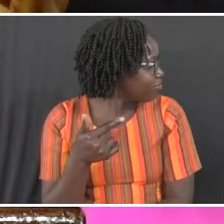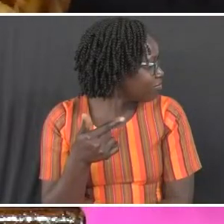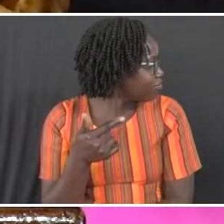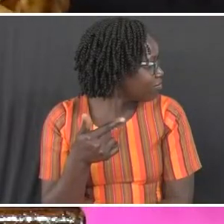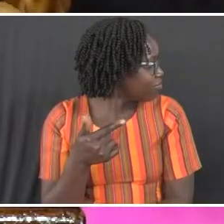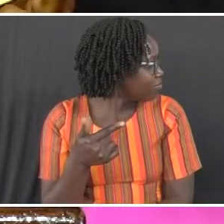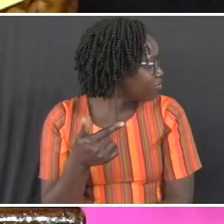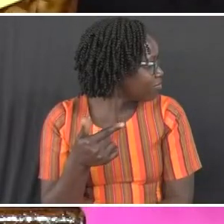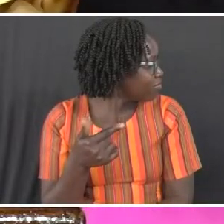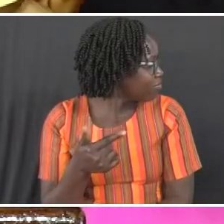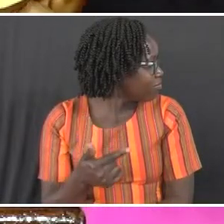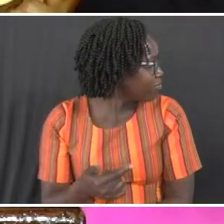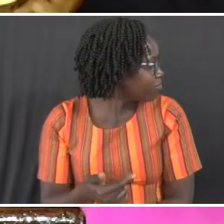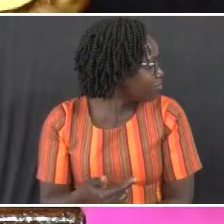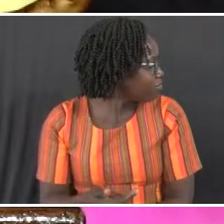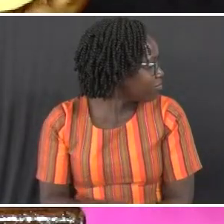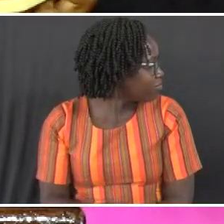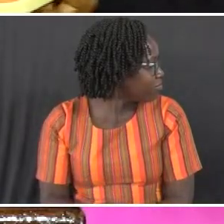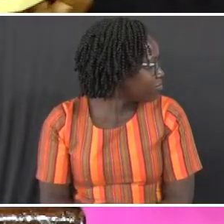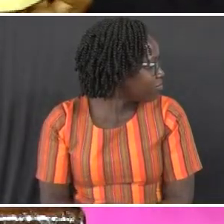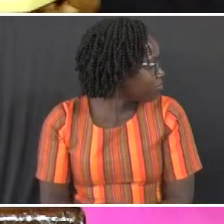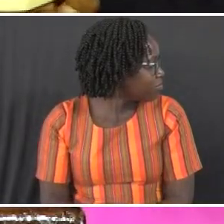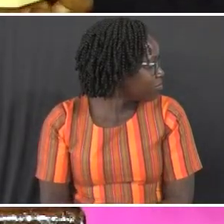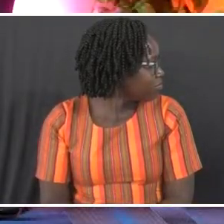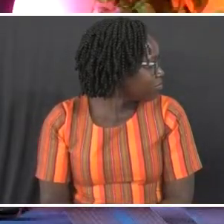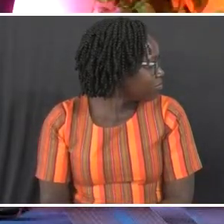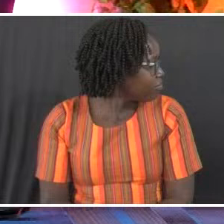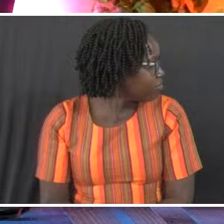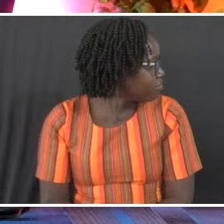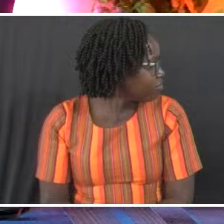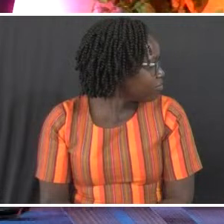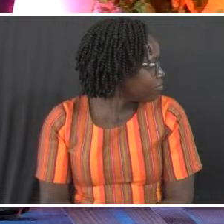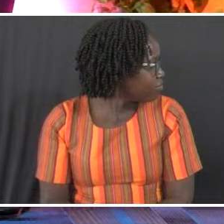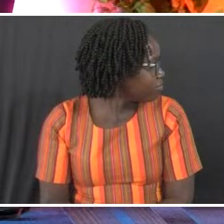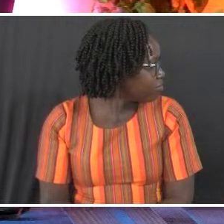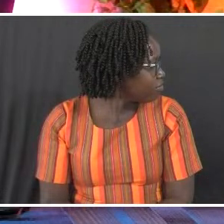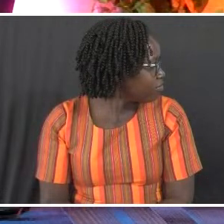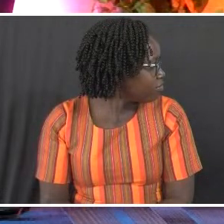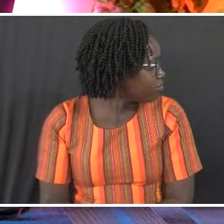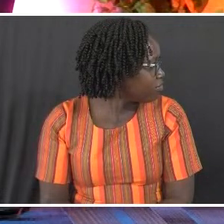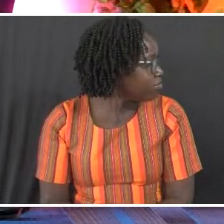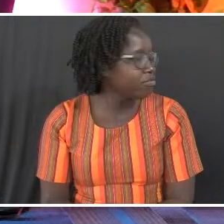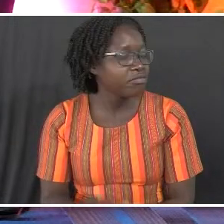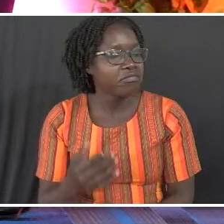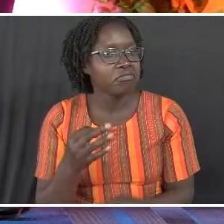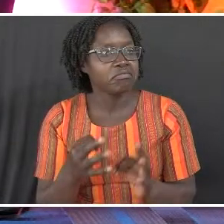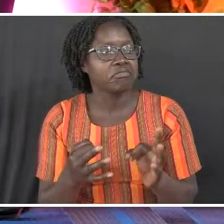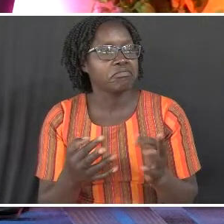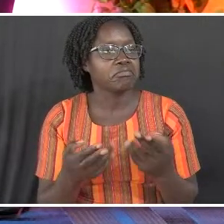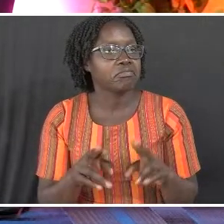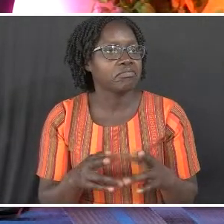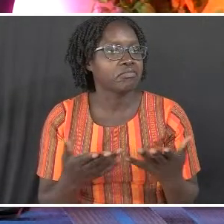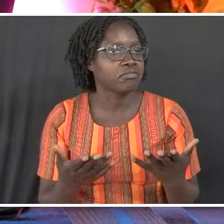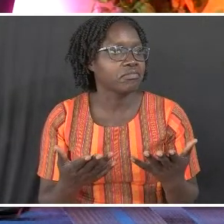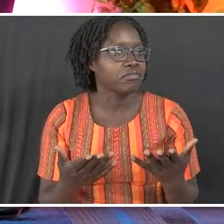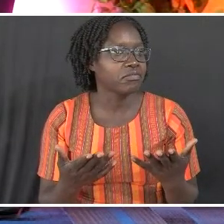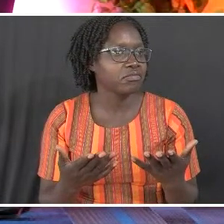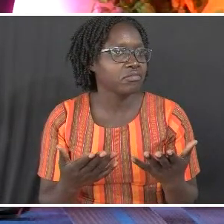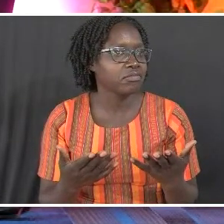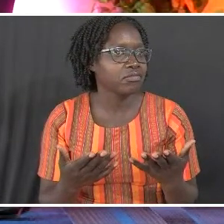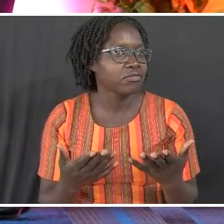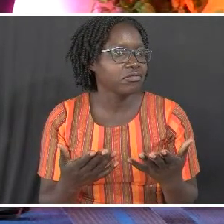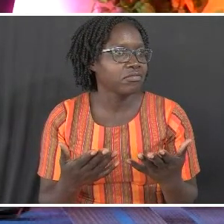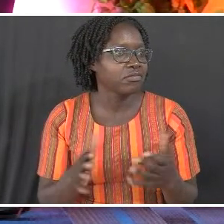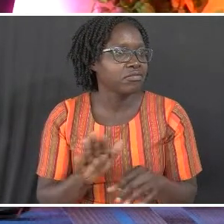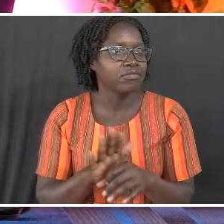Yeah, like this, gently. If you brush like this, what happens is you're putting too much pressure